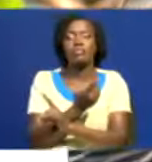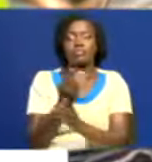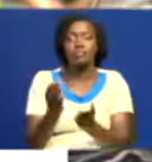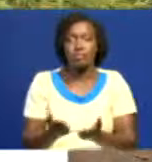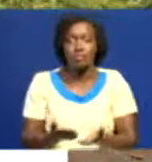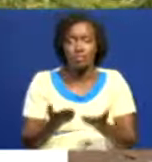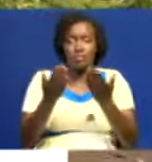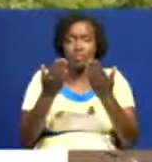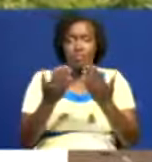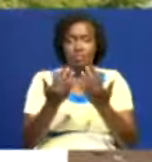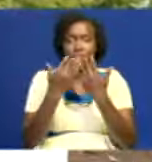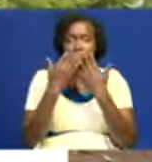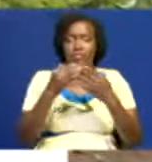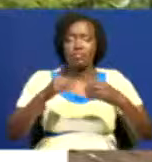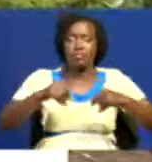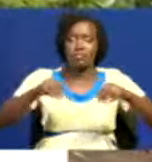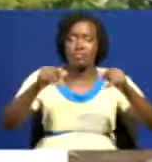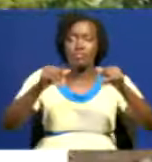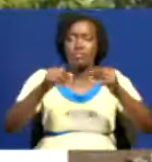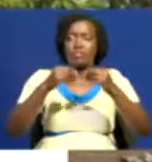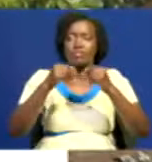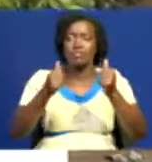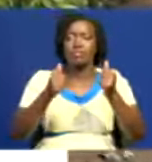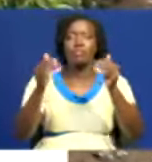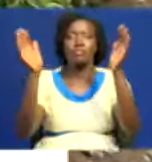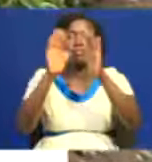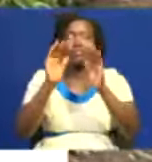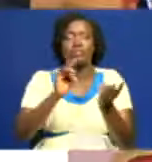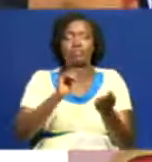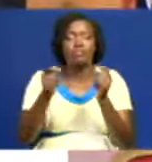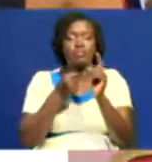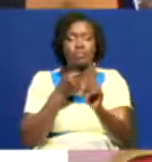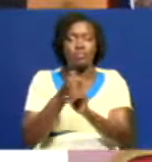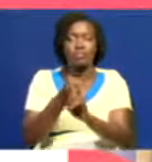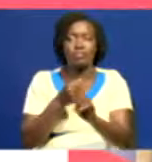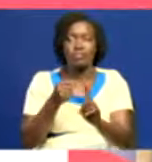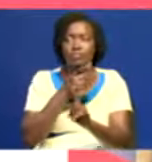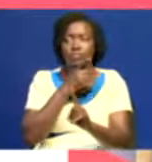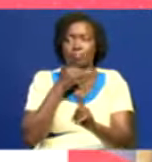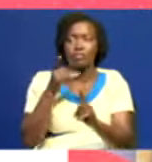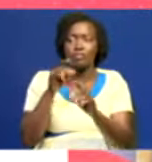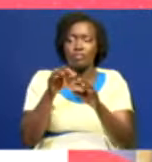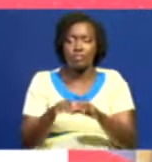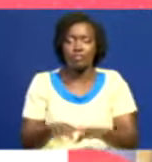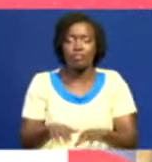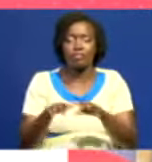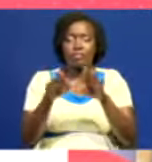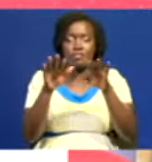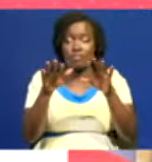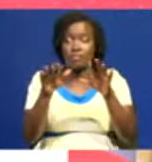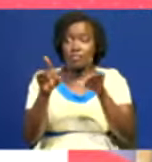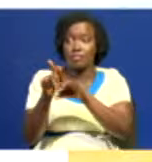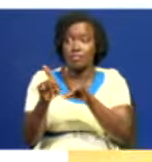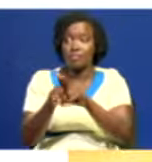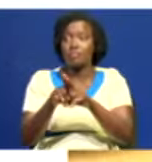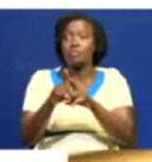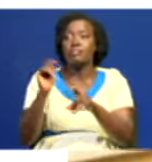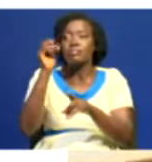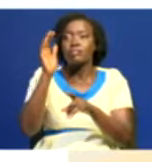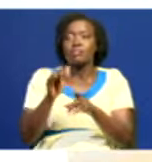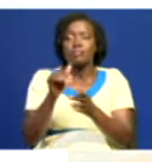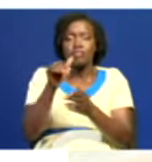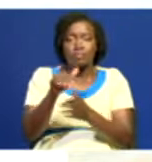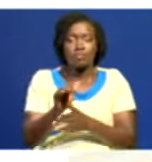air quality, and addressing climate change impacts such as drought and flooding. Wanjiko called on all Kenyans to plant